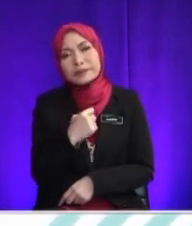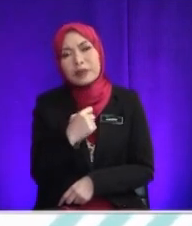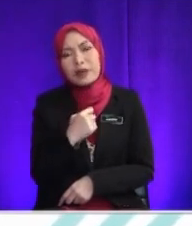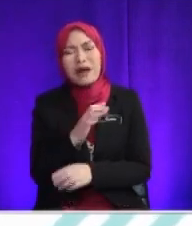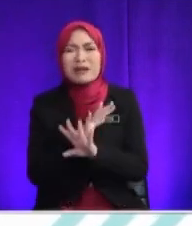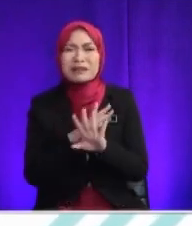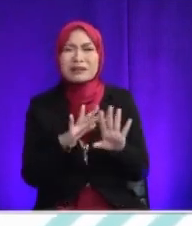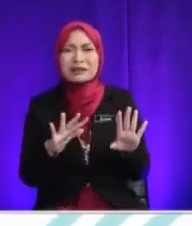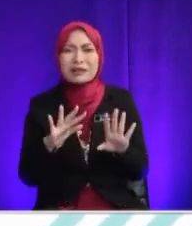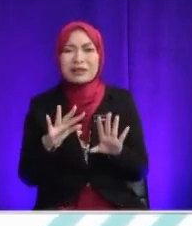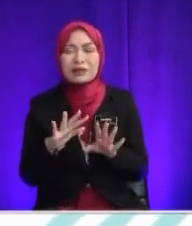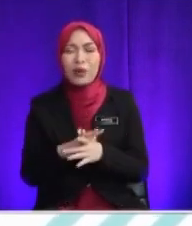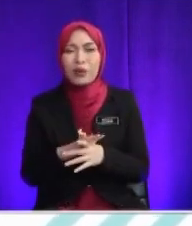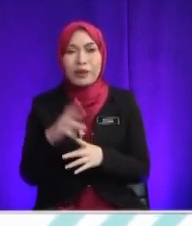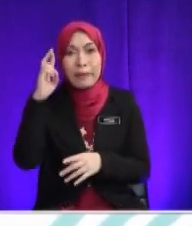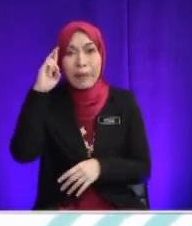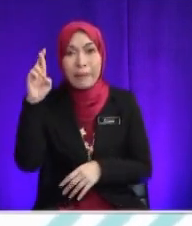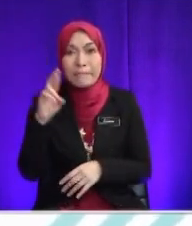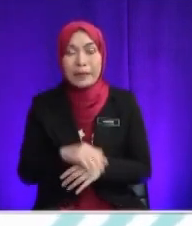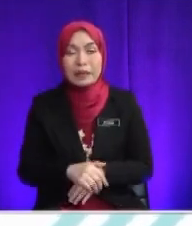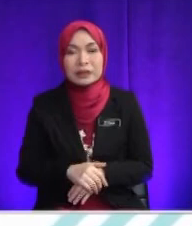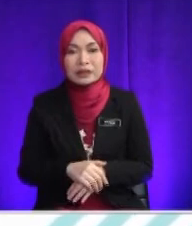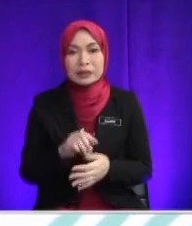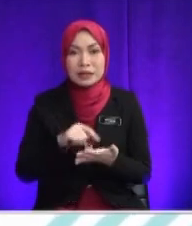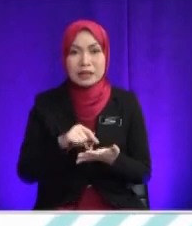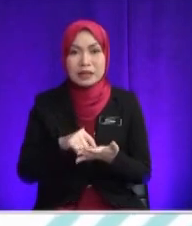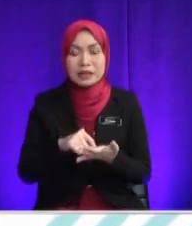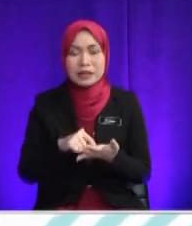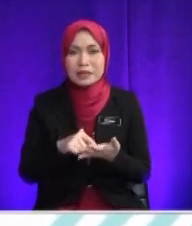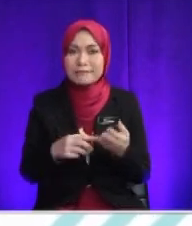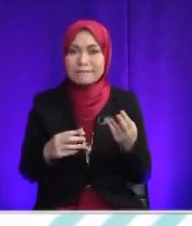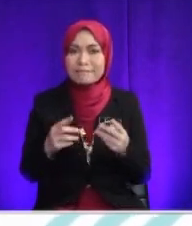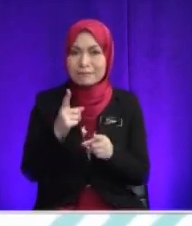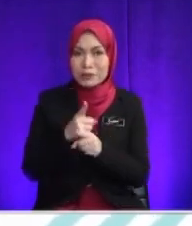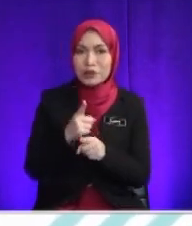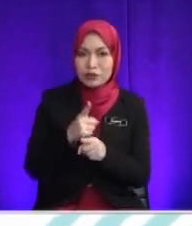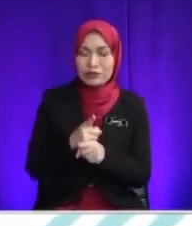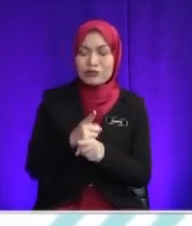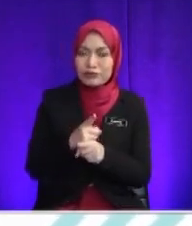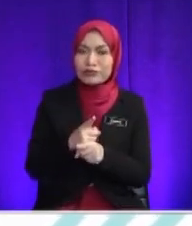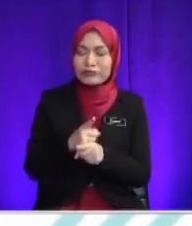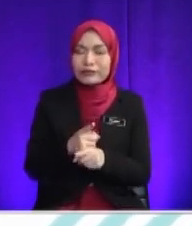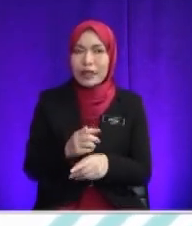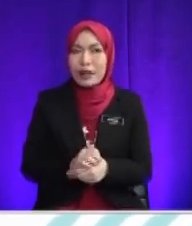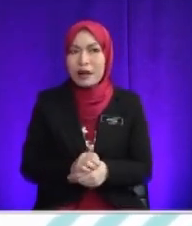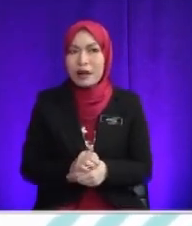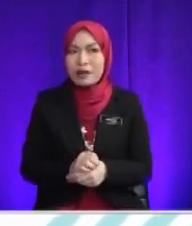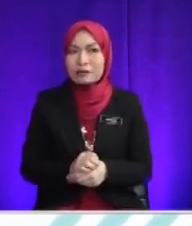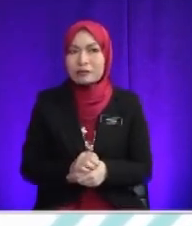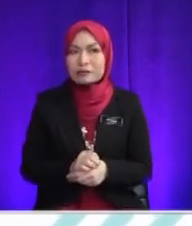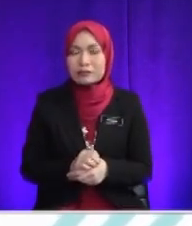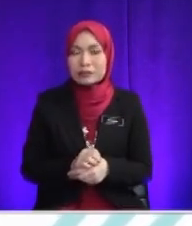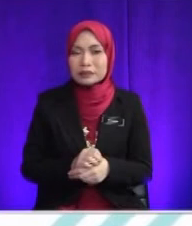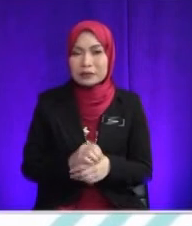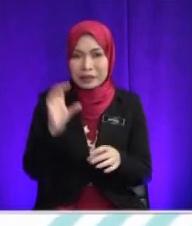maybe this is partially true, and the answer C is also partially true. So let's go on with